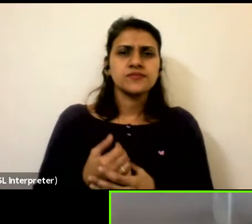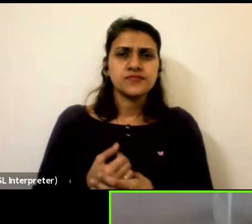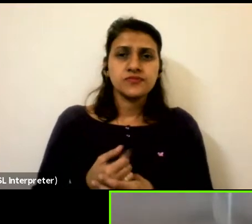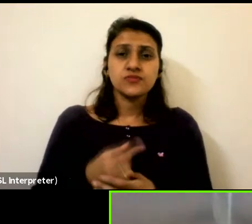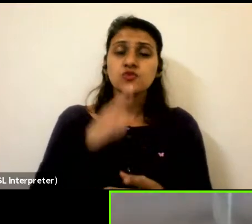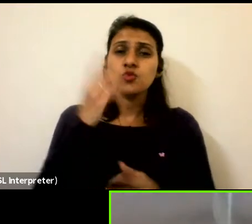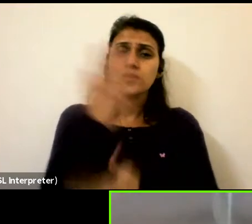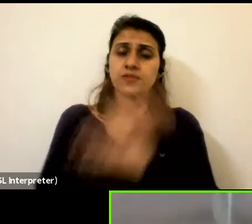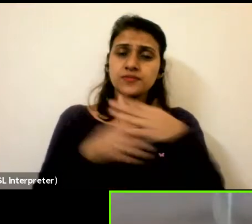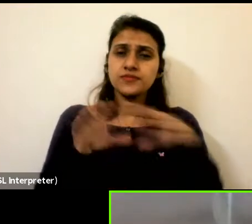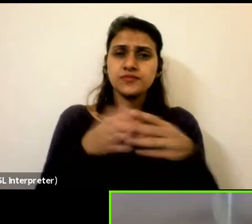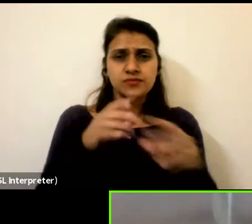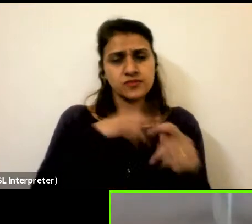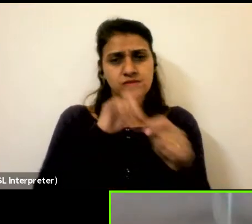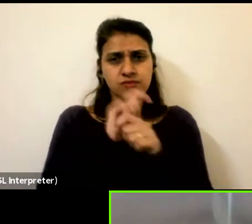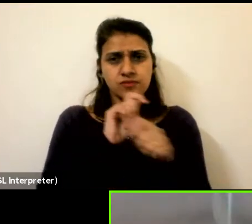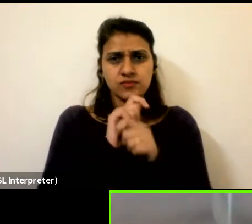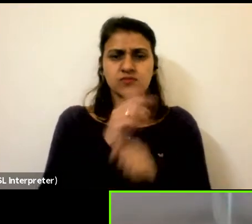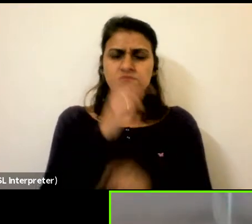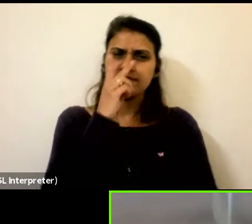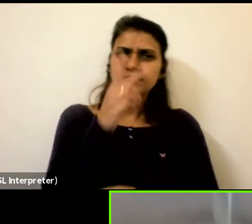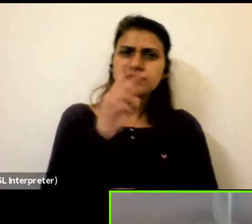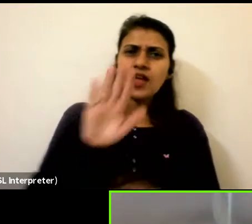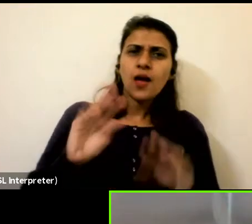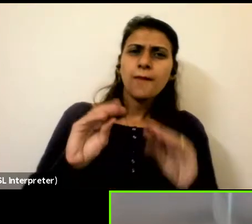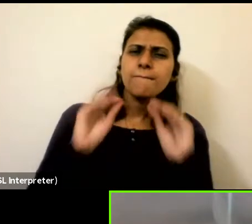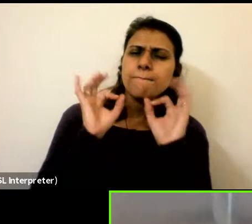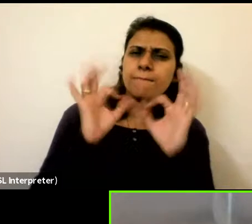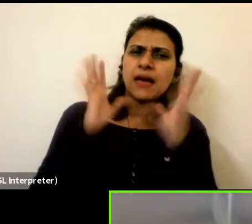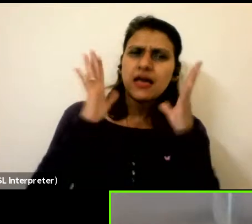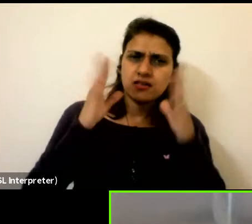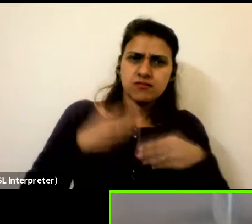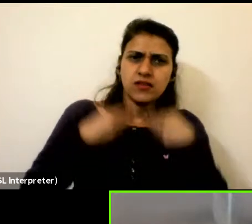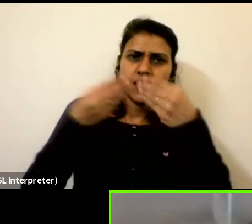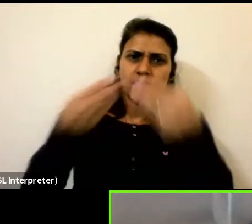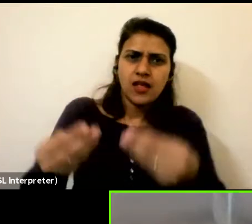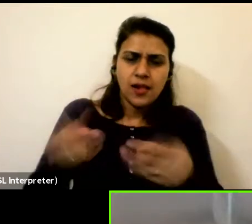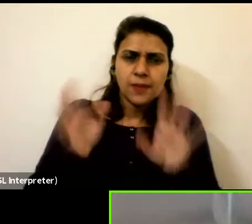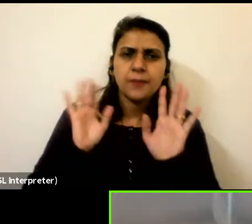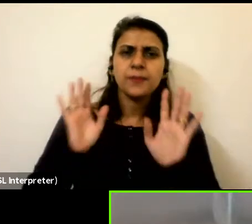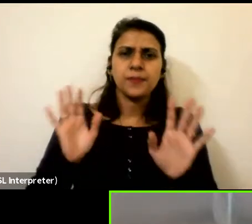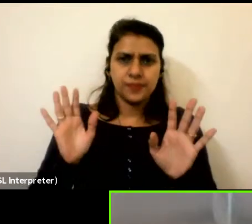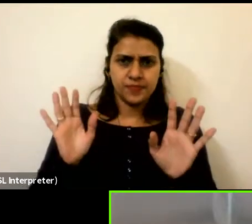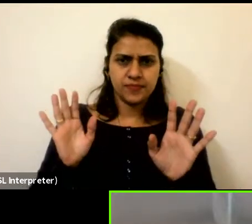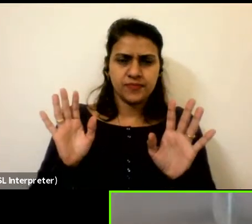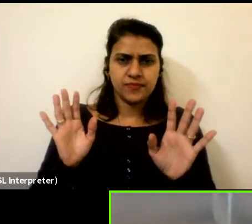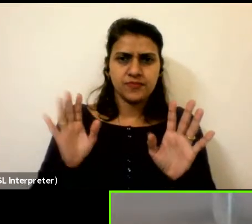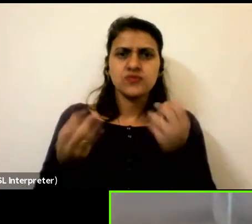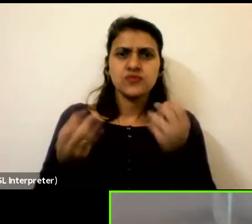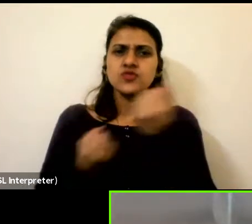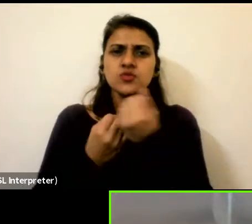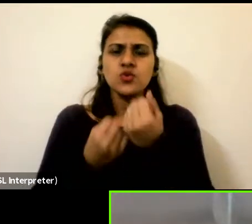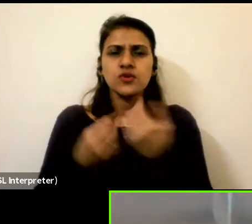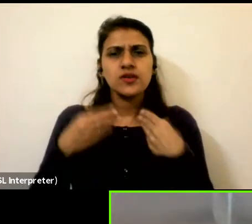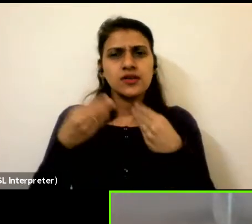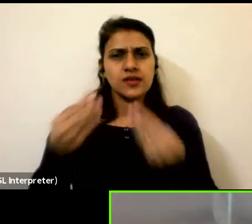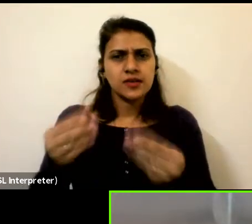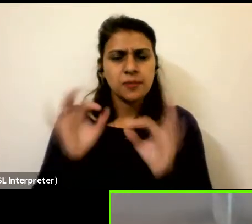specially abled in order to see how best we can help them. For instance,